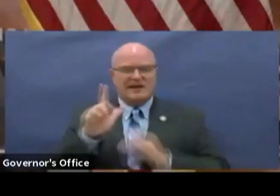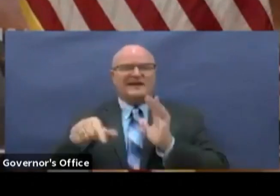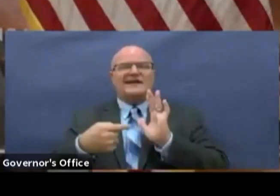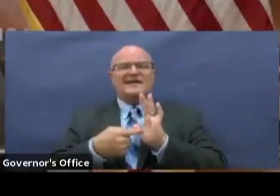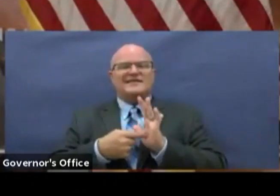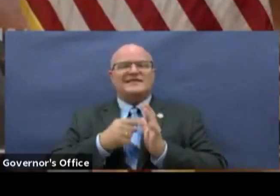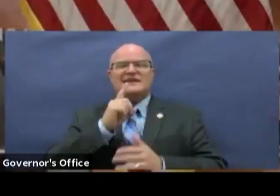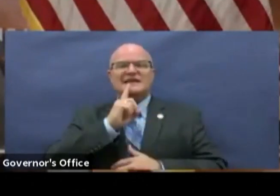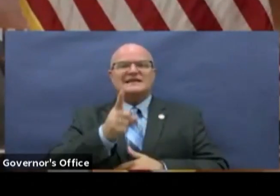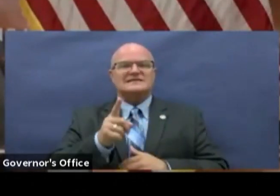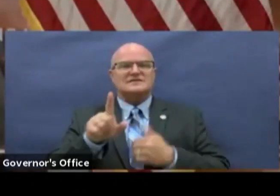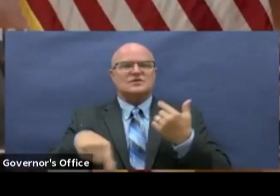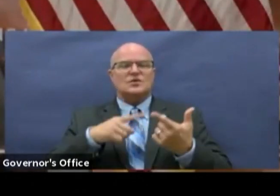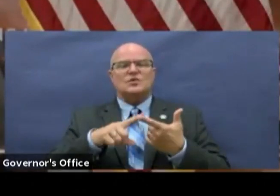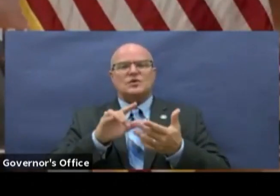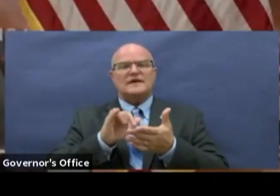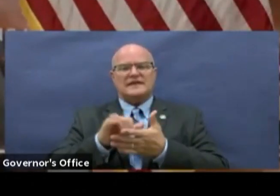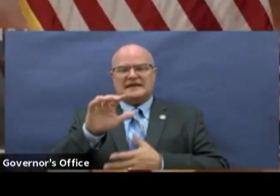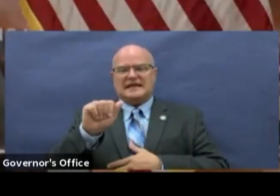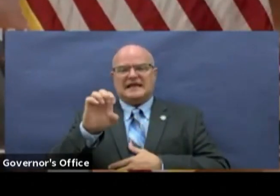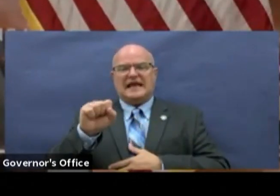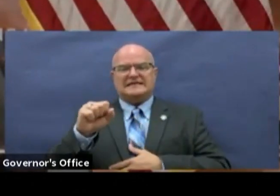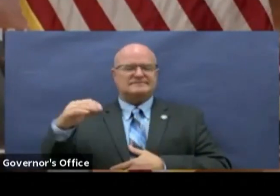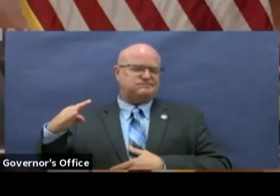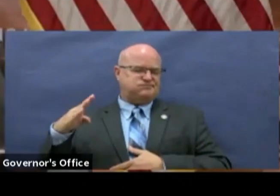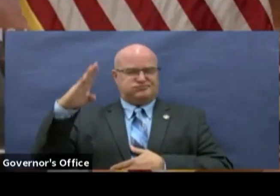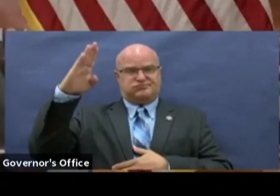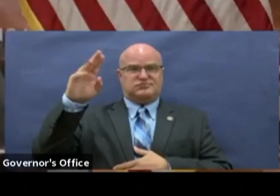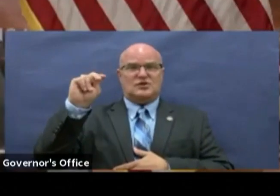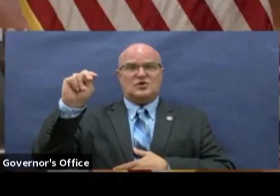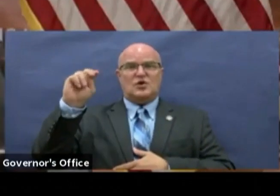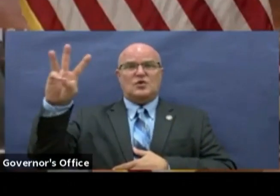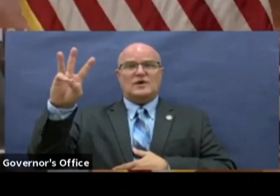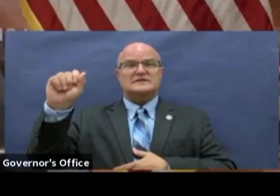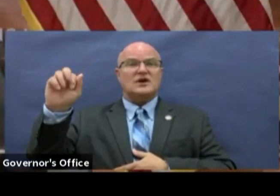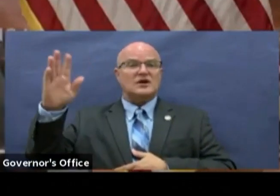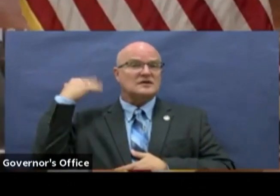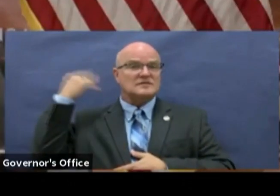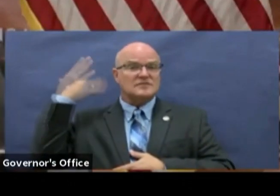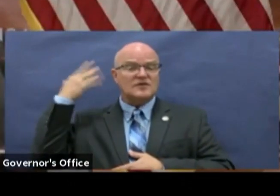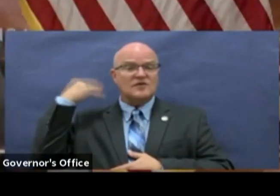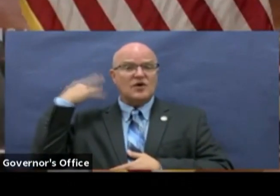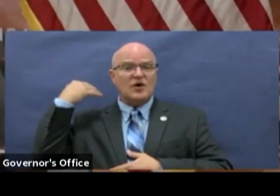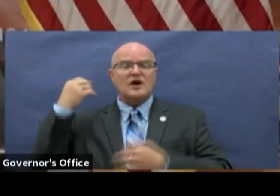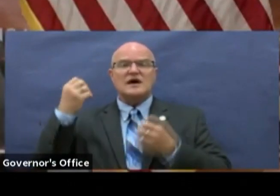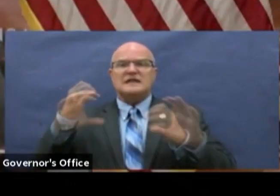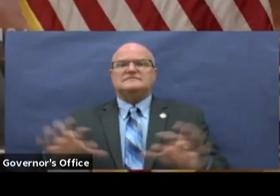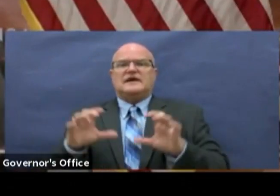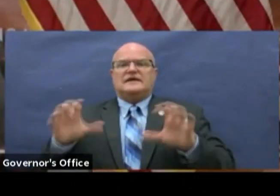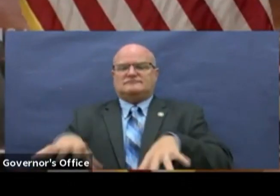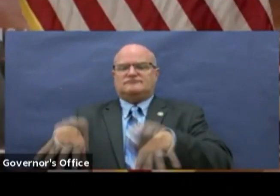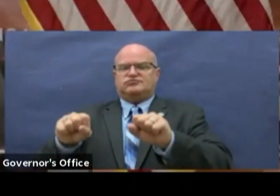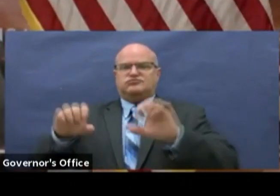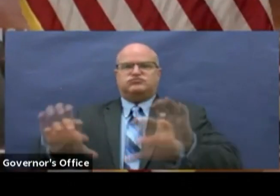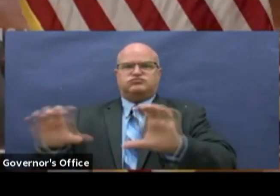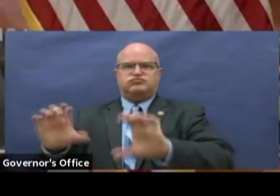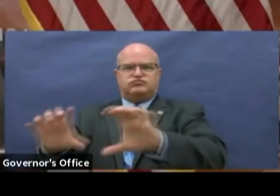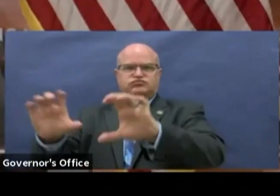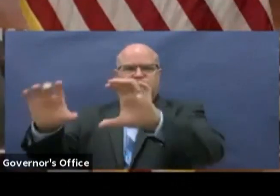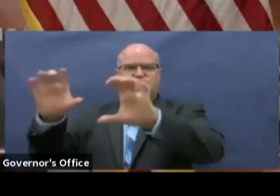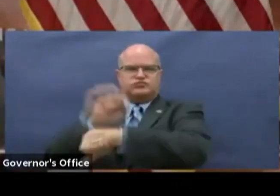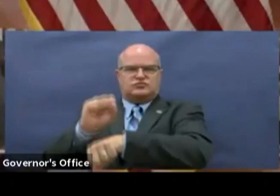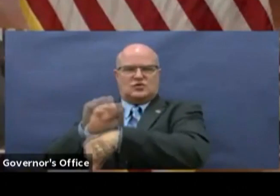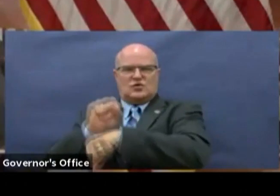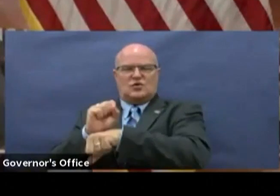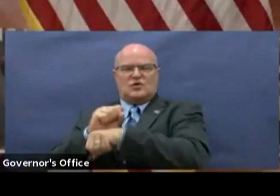is, whenever the cases were skyrocketing in Northwest Arkansas, there was a lot of action that was taken,